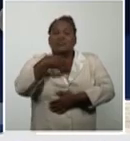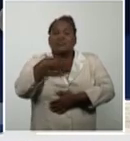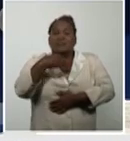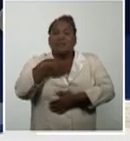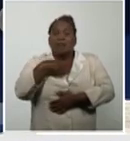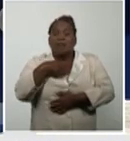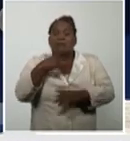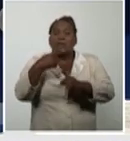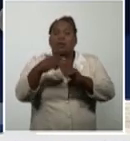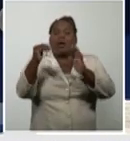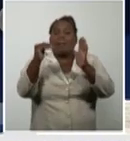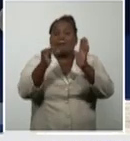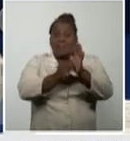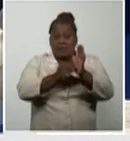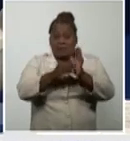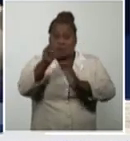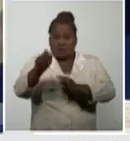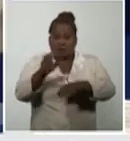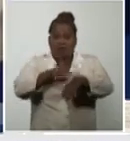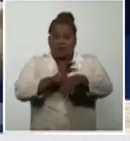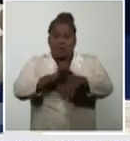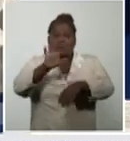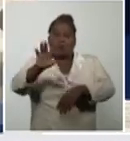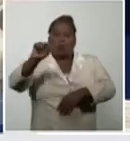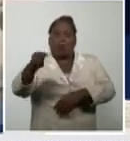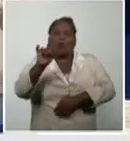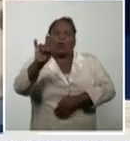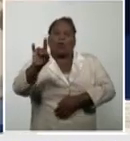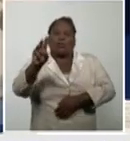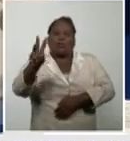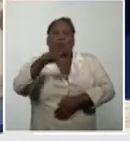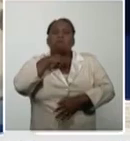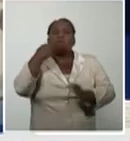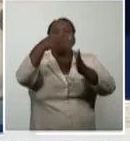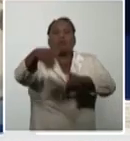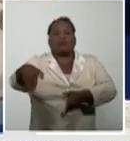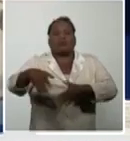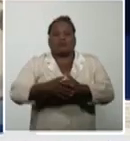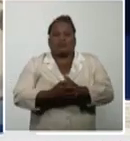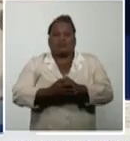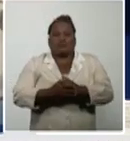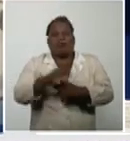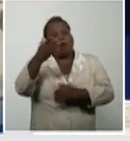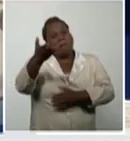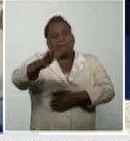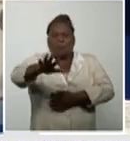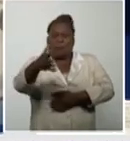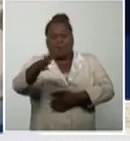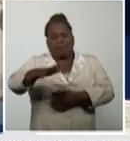it has a lethality of 5.93 on average.